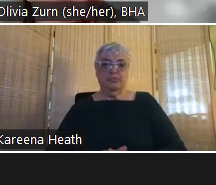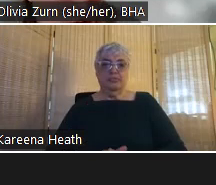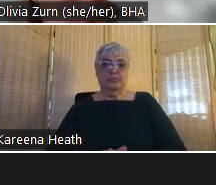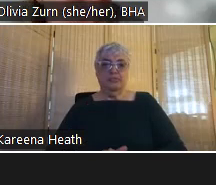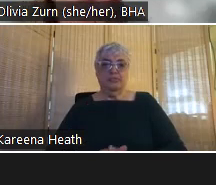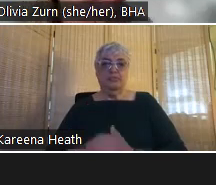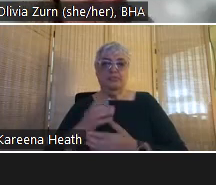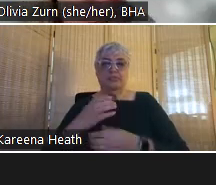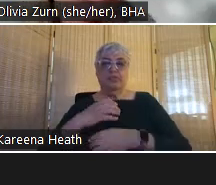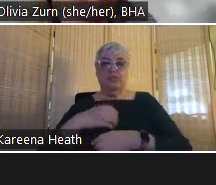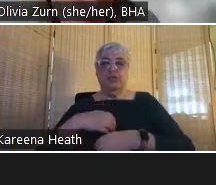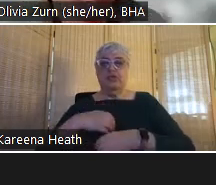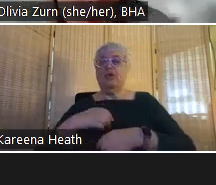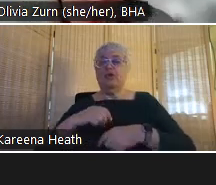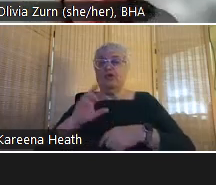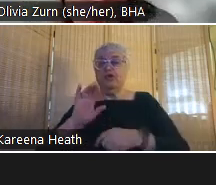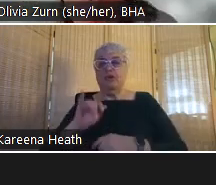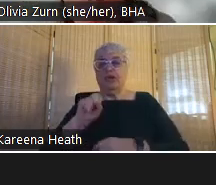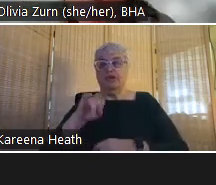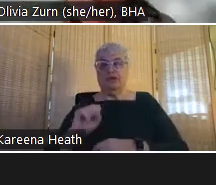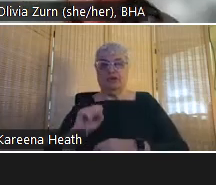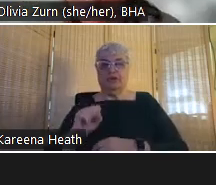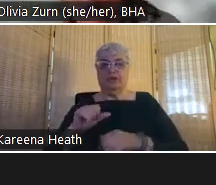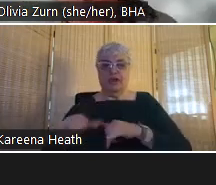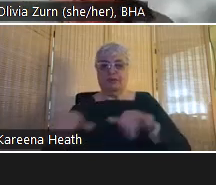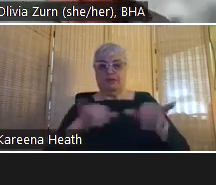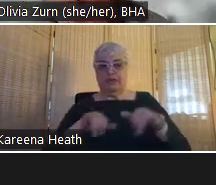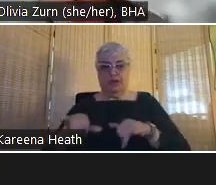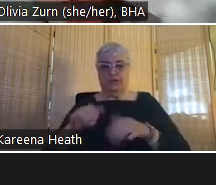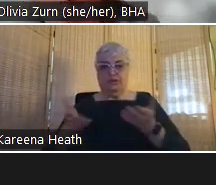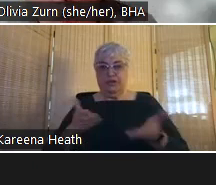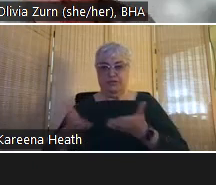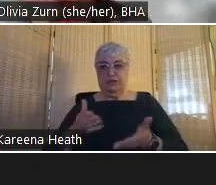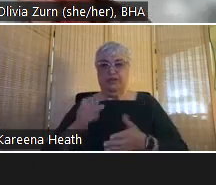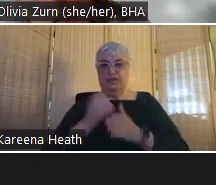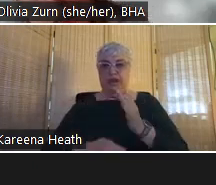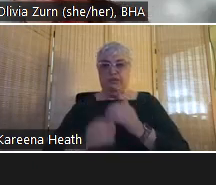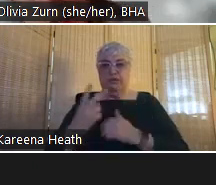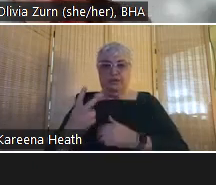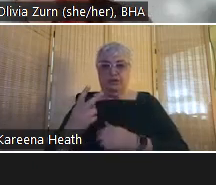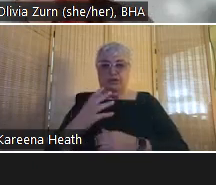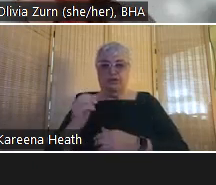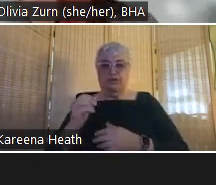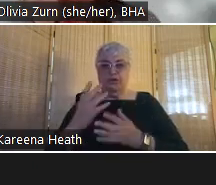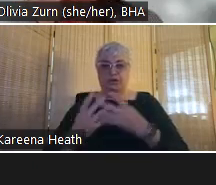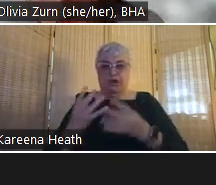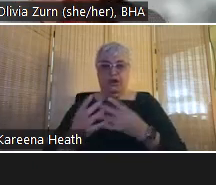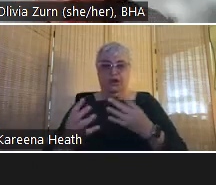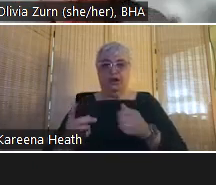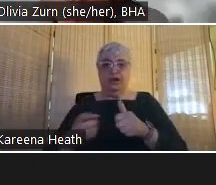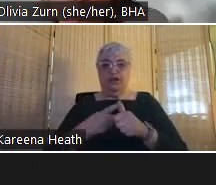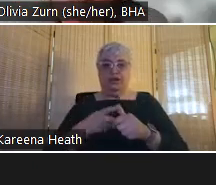All crisis stabilization services shall meet Chapter 2 requirements, including requirements for screening, initial assessment,